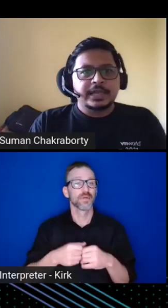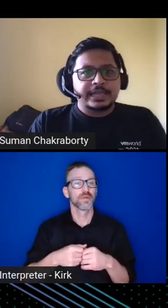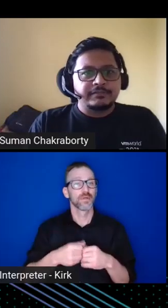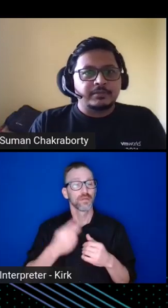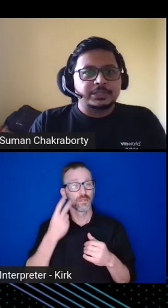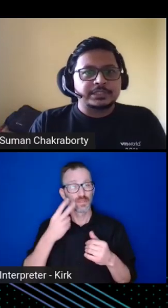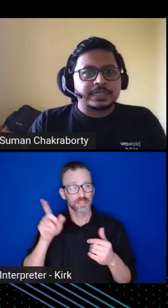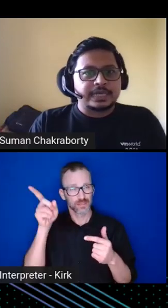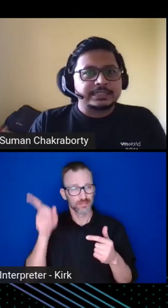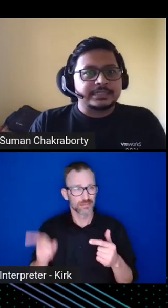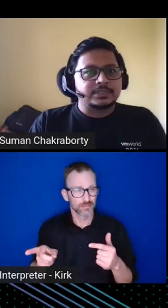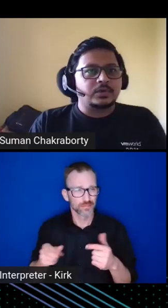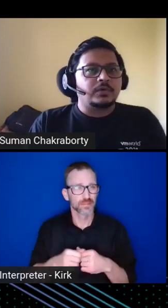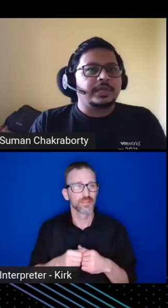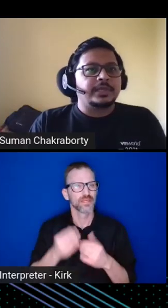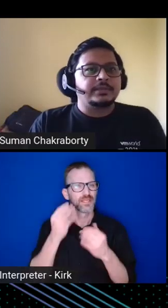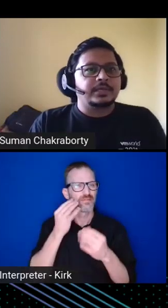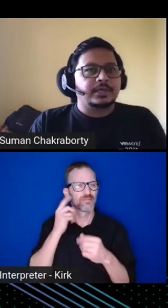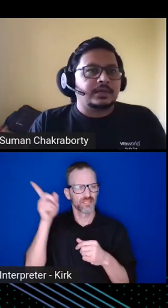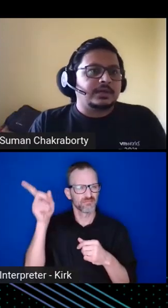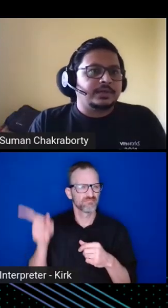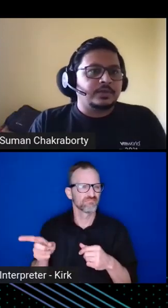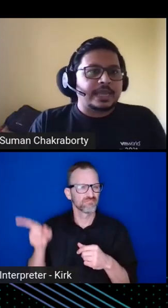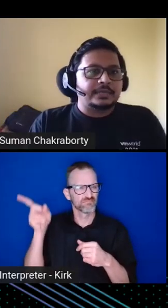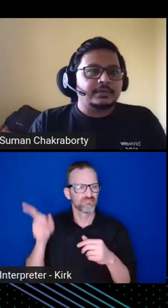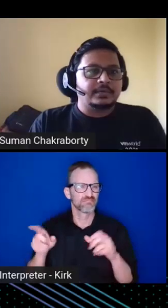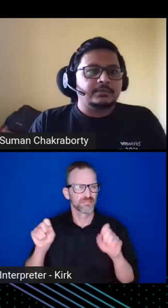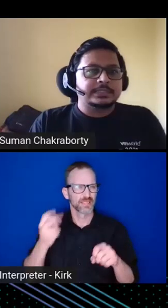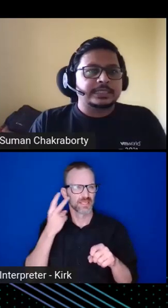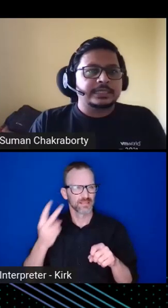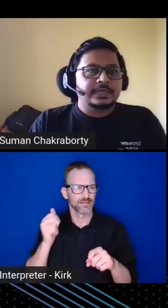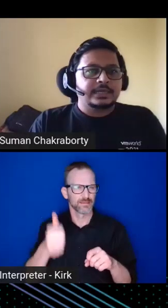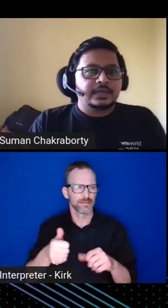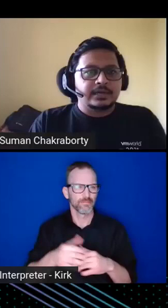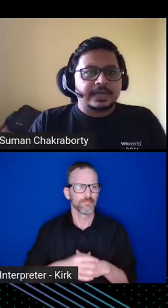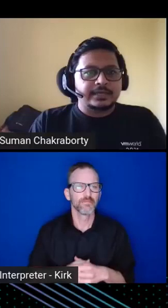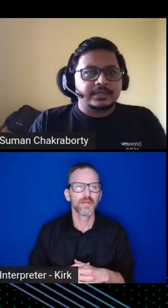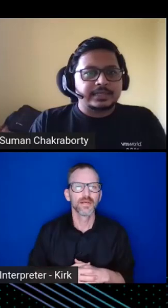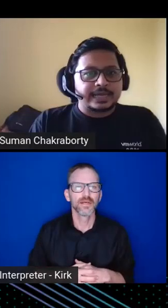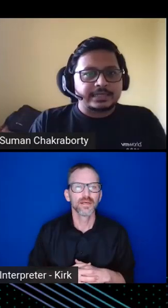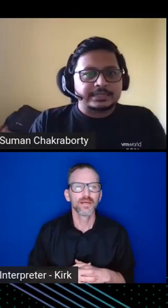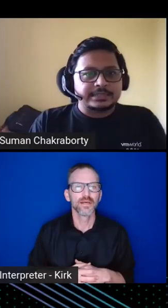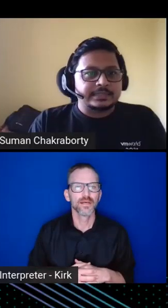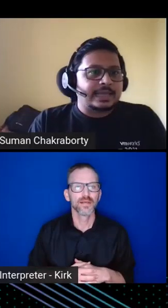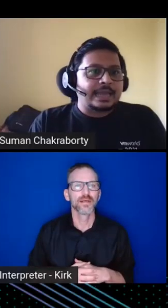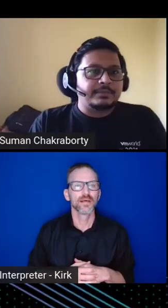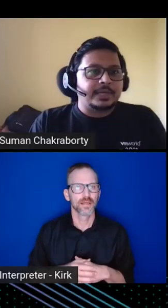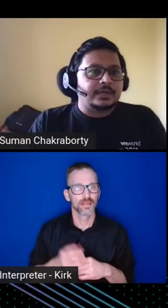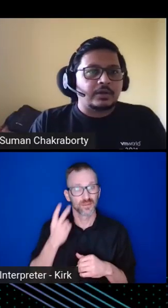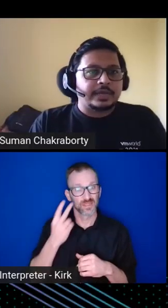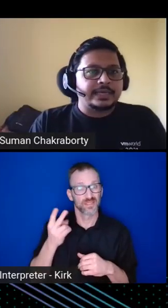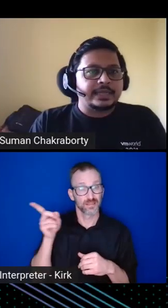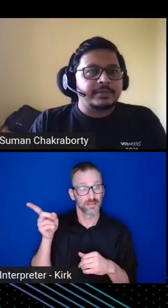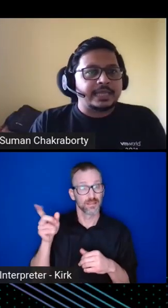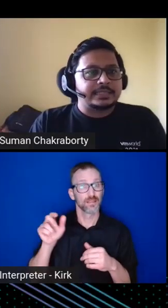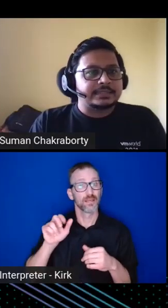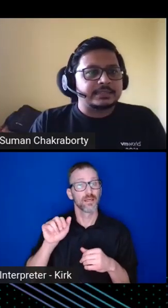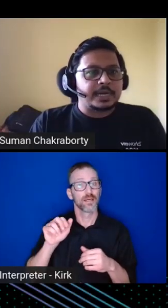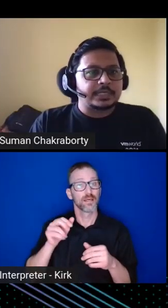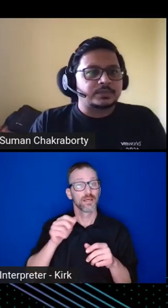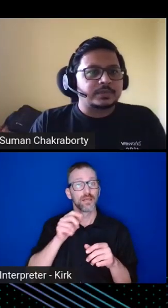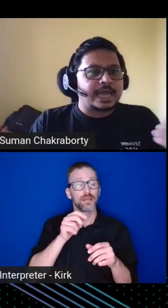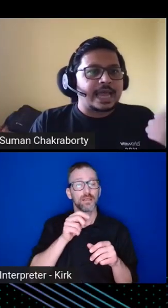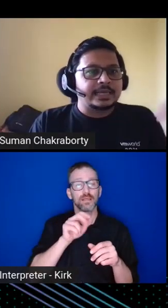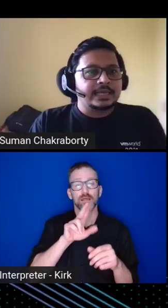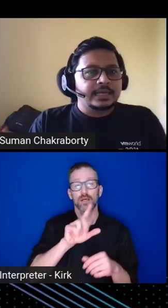the informations is there, so you can basically get that this is an admin login name and this is